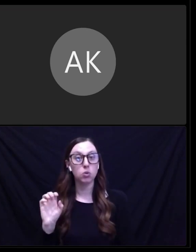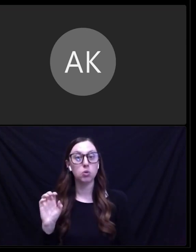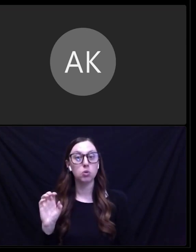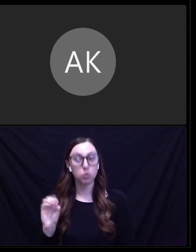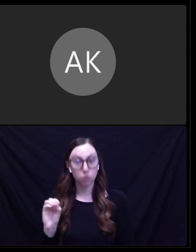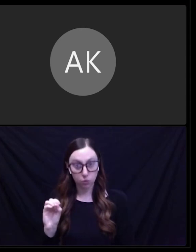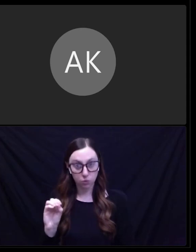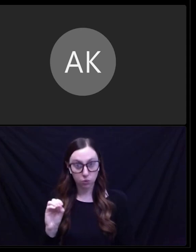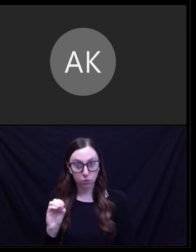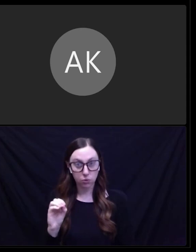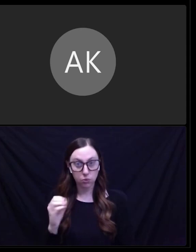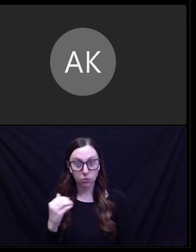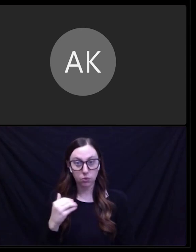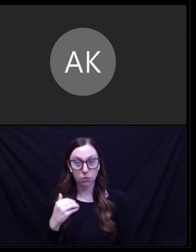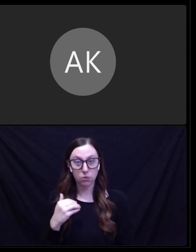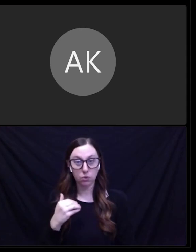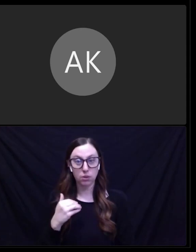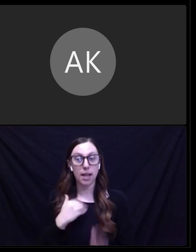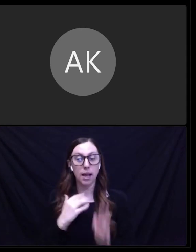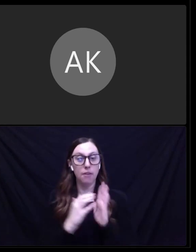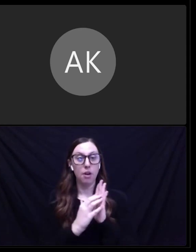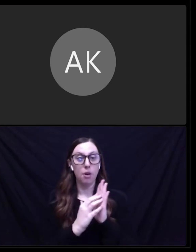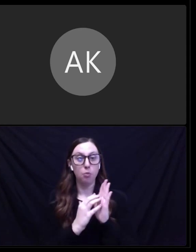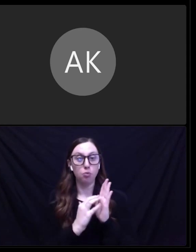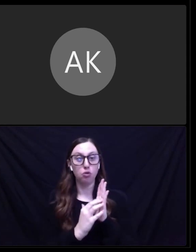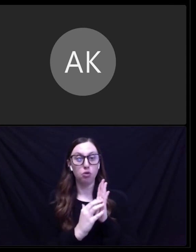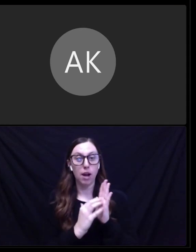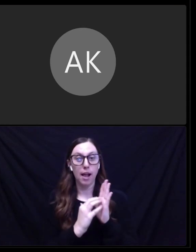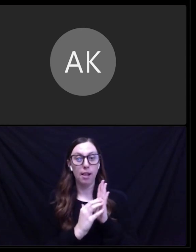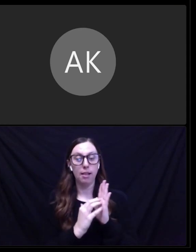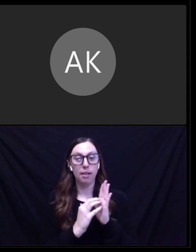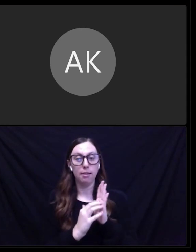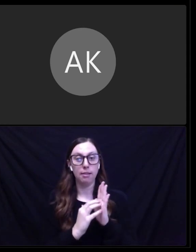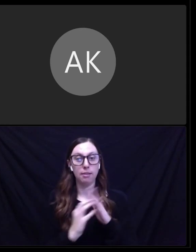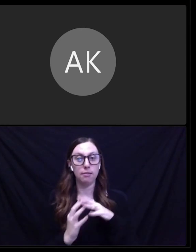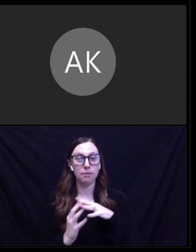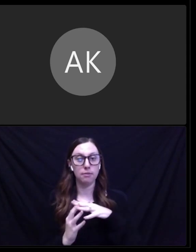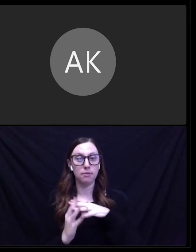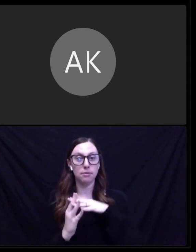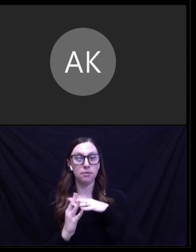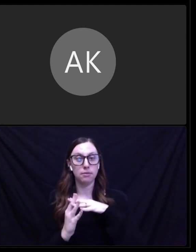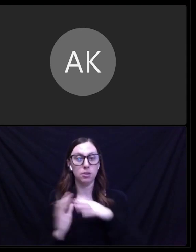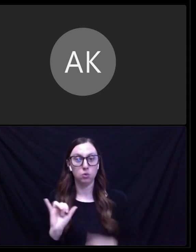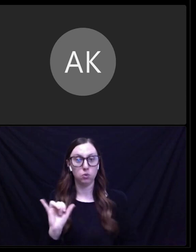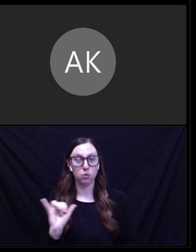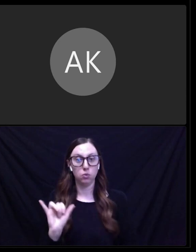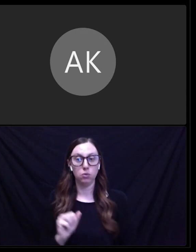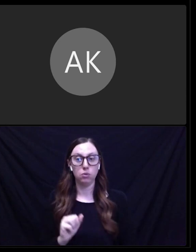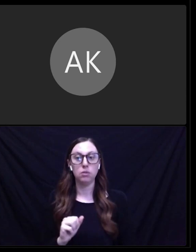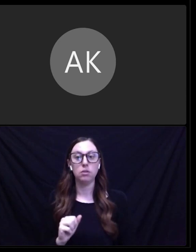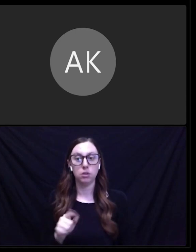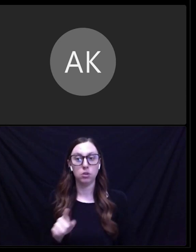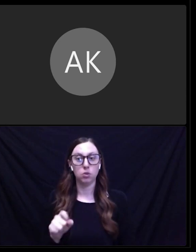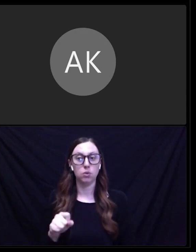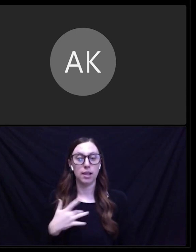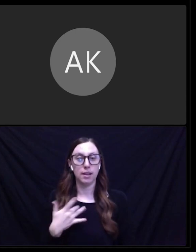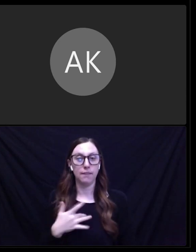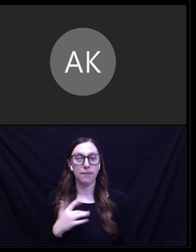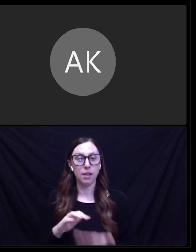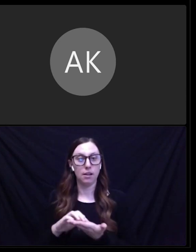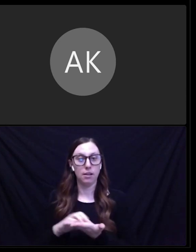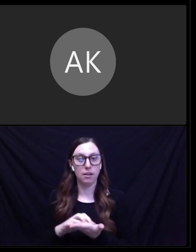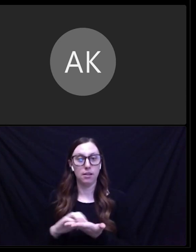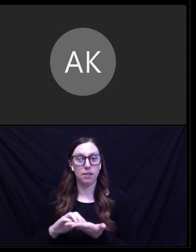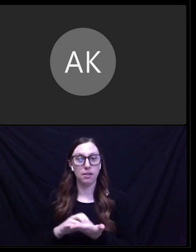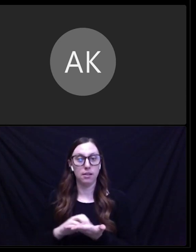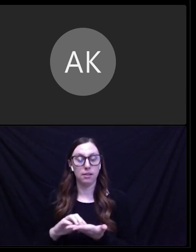And there are Braille controls along with each of this. If you can sort of see where I'm running my thumb there, those bumps, that is